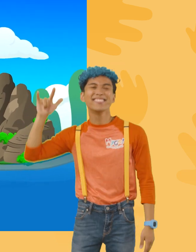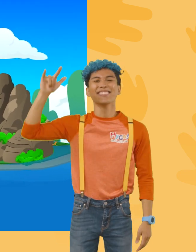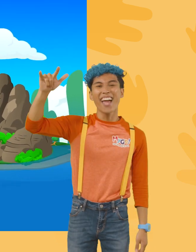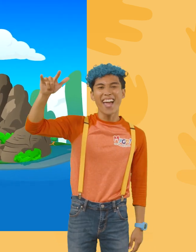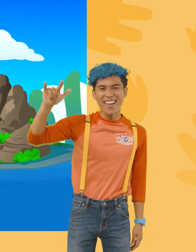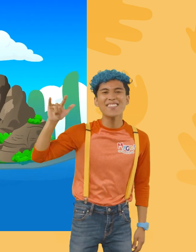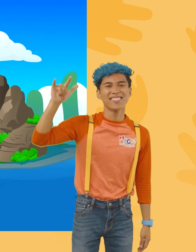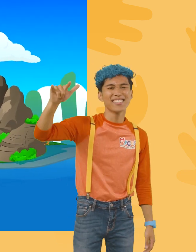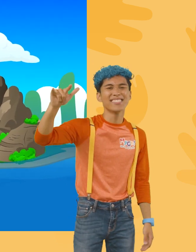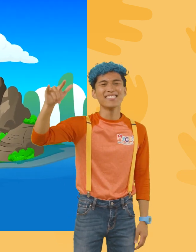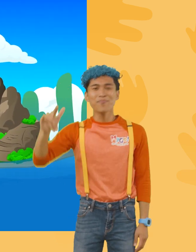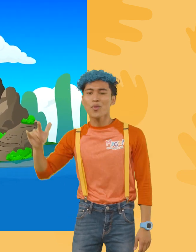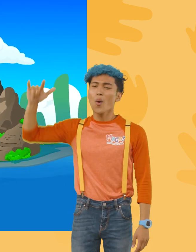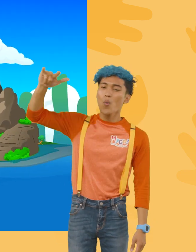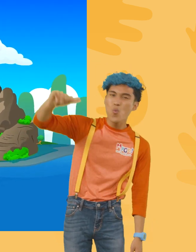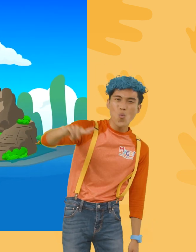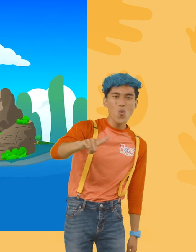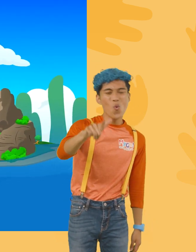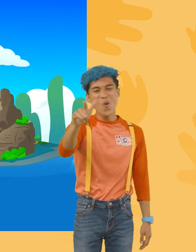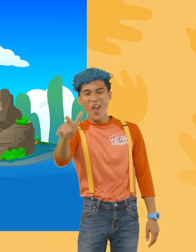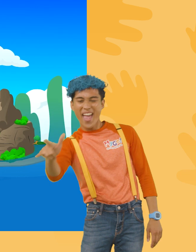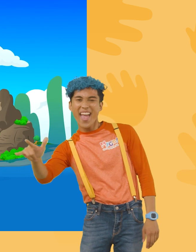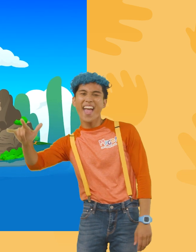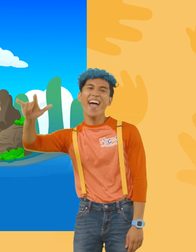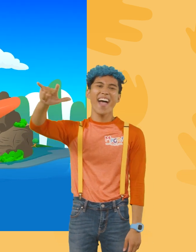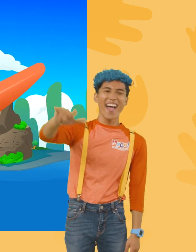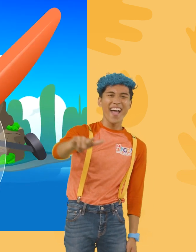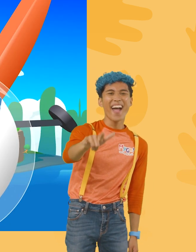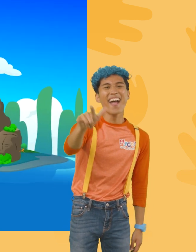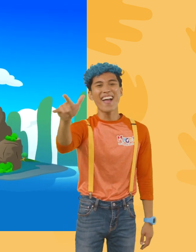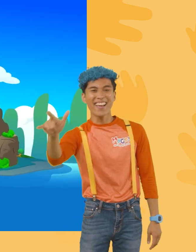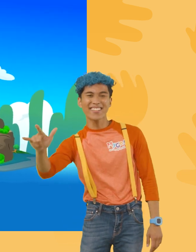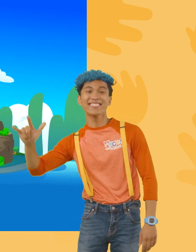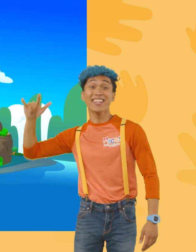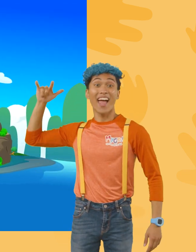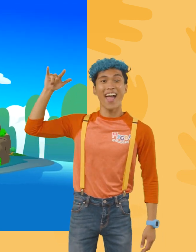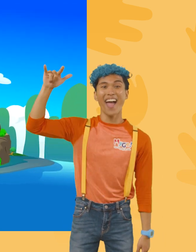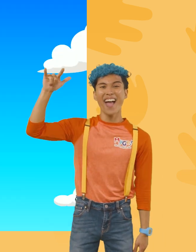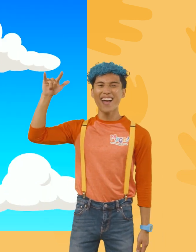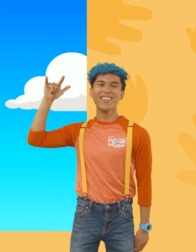Airplanes, airplanes, flying all around the sky.